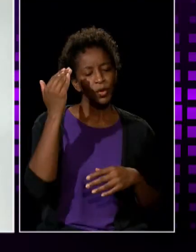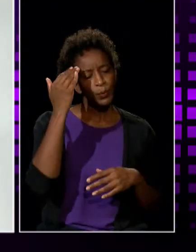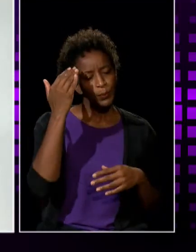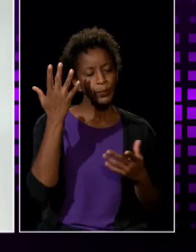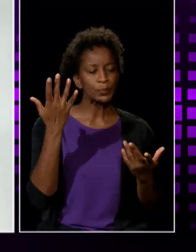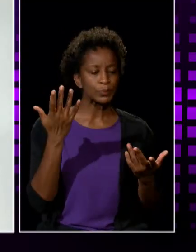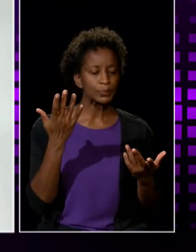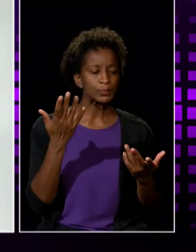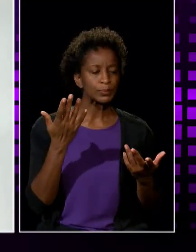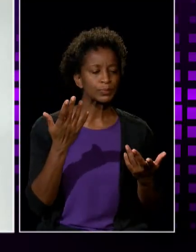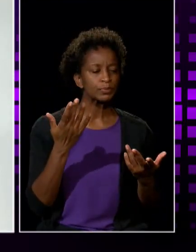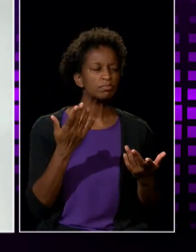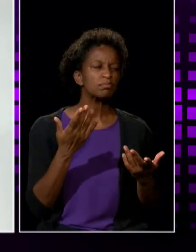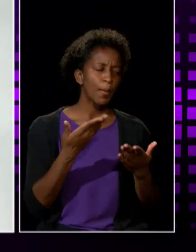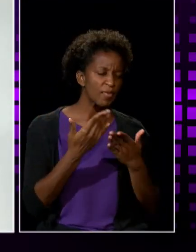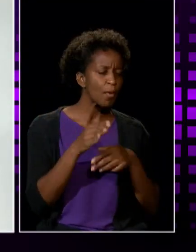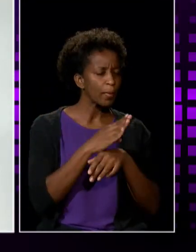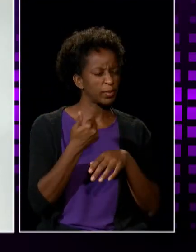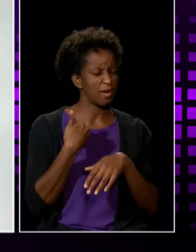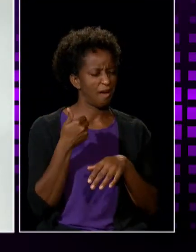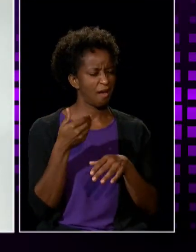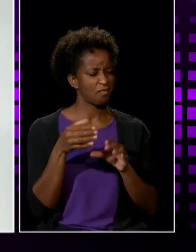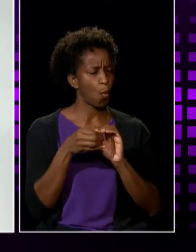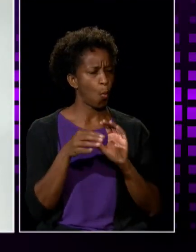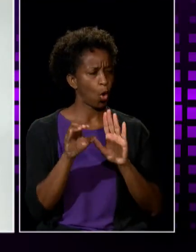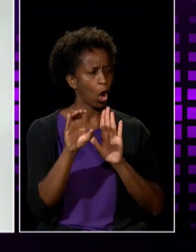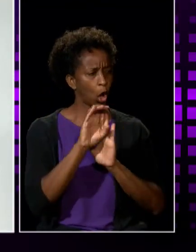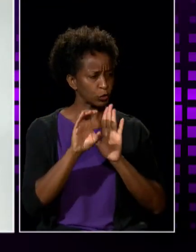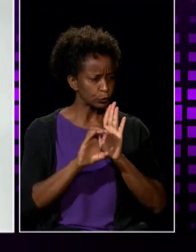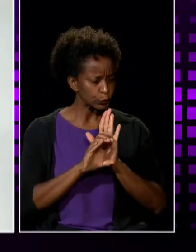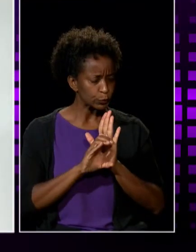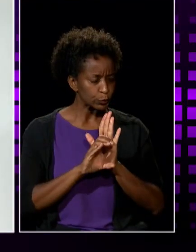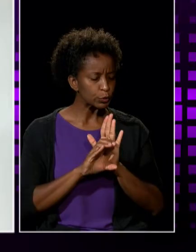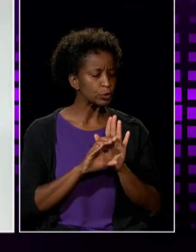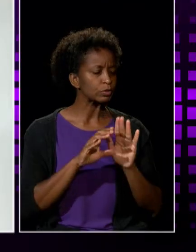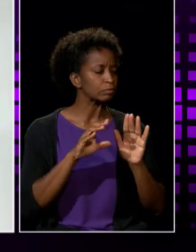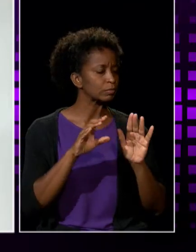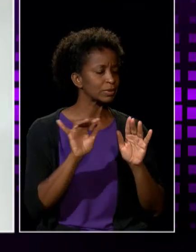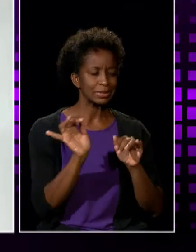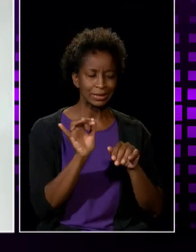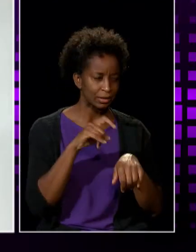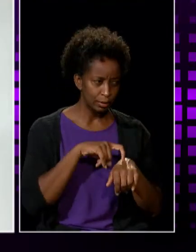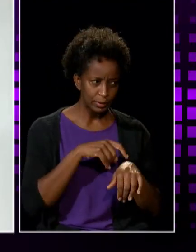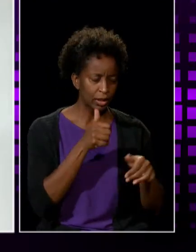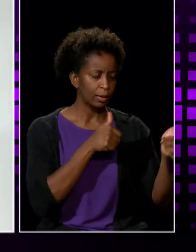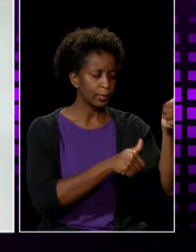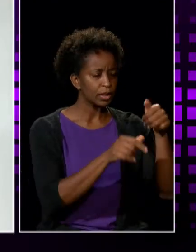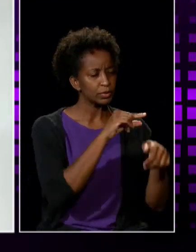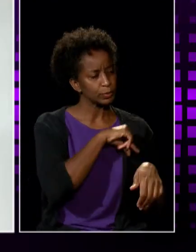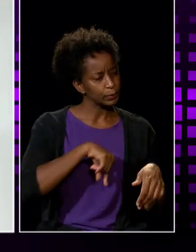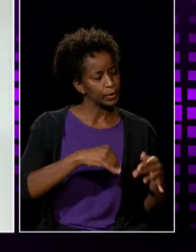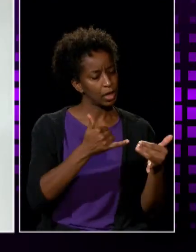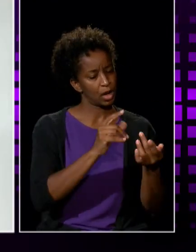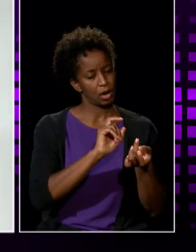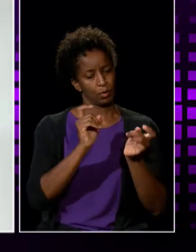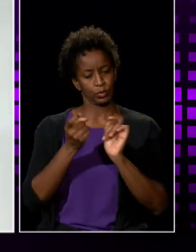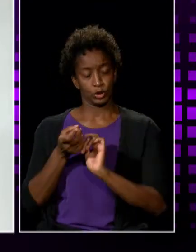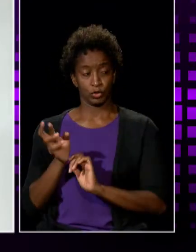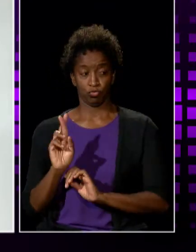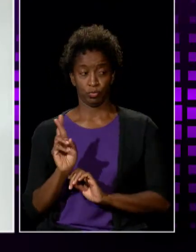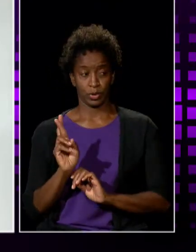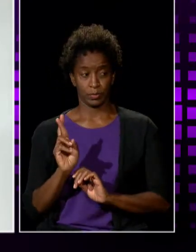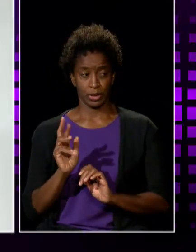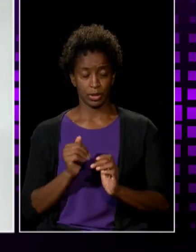to a democratic republic, one would be right to conclude that such a transition is largely rooted